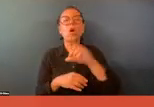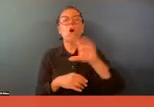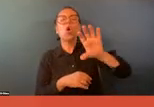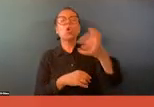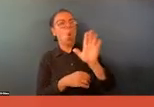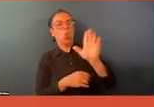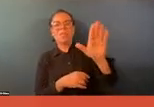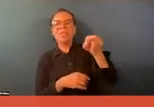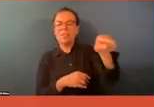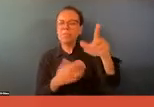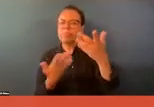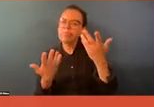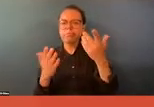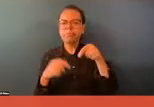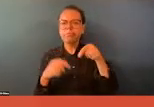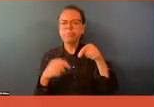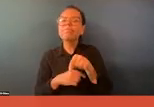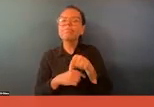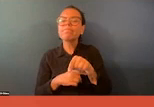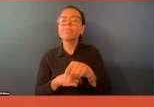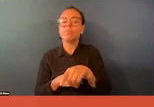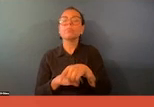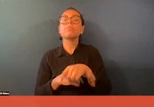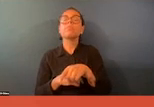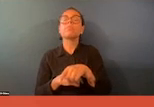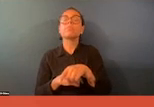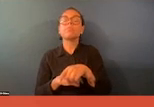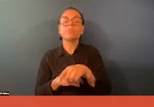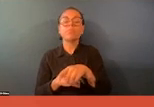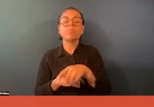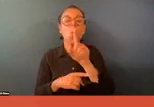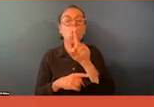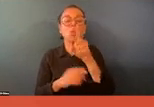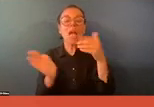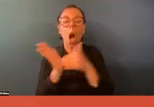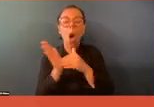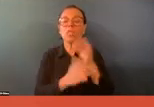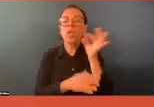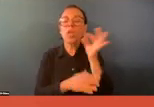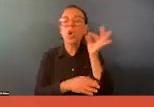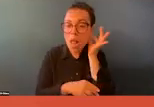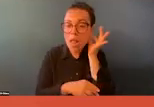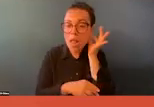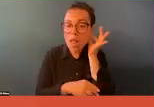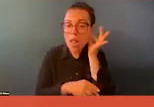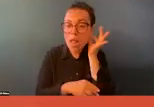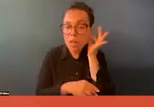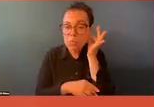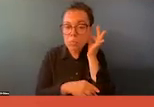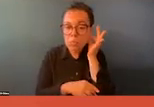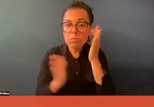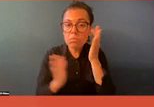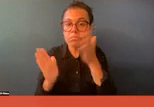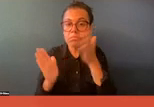first 1,000 golden days of a child's life for 2020 till 2024, as well